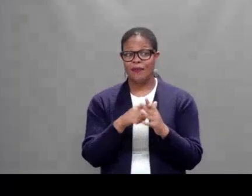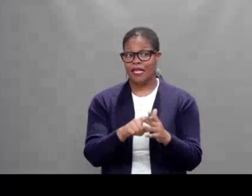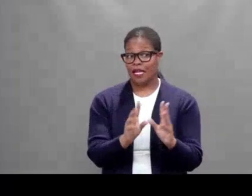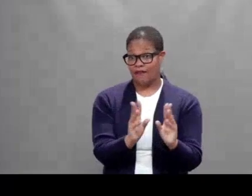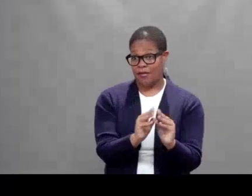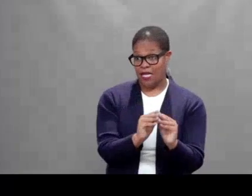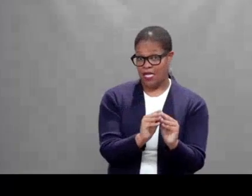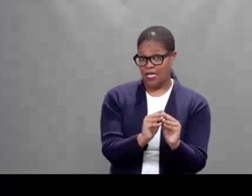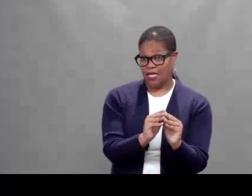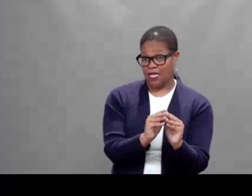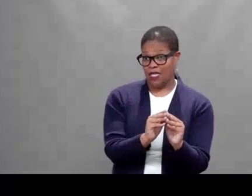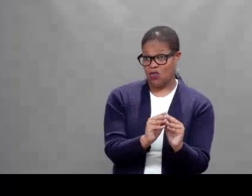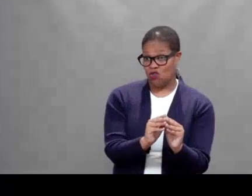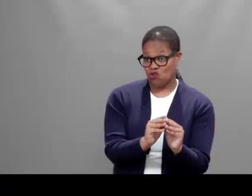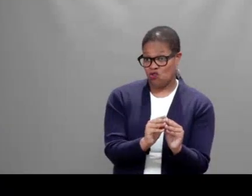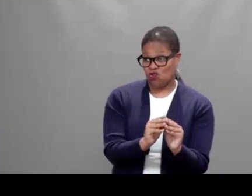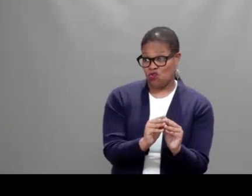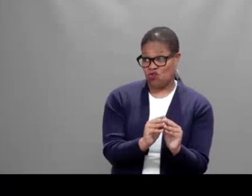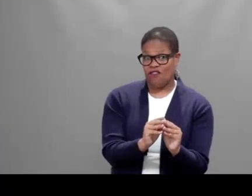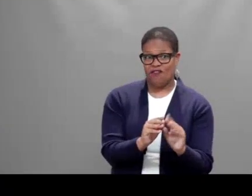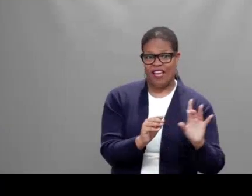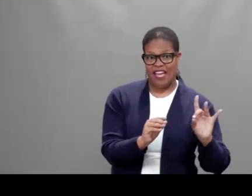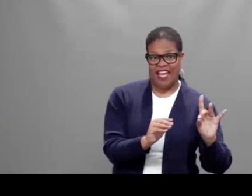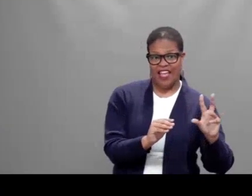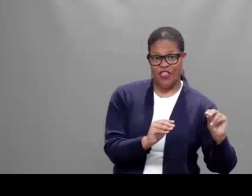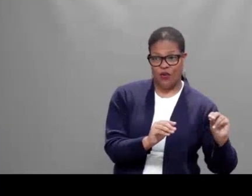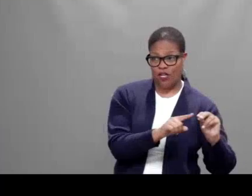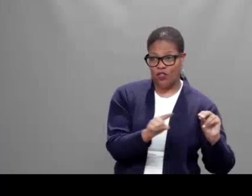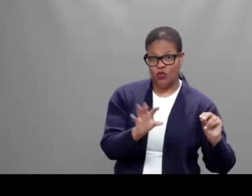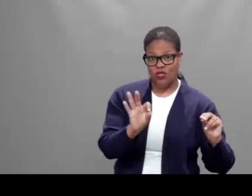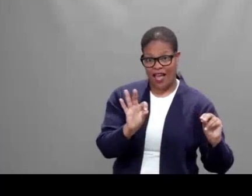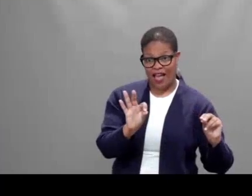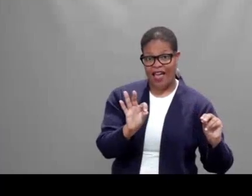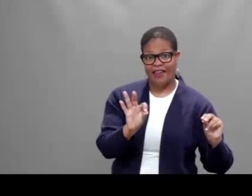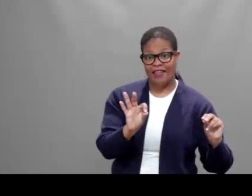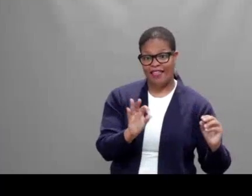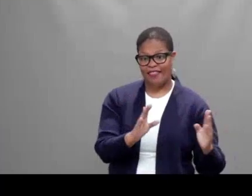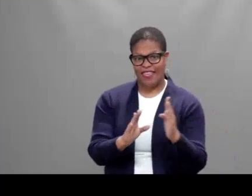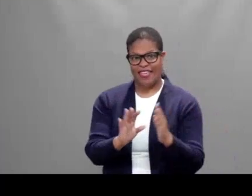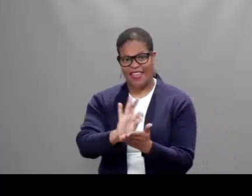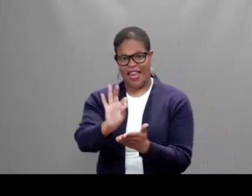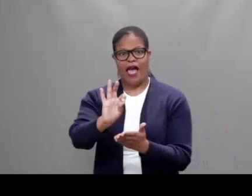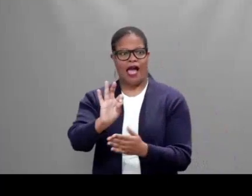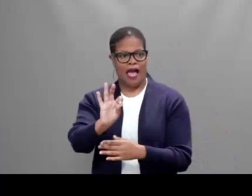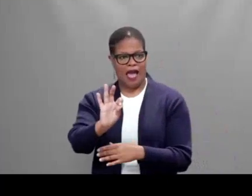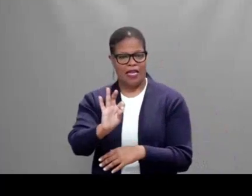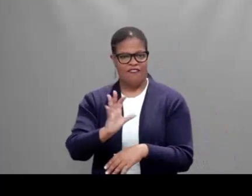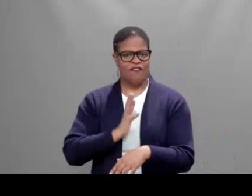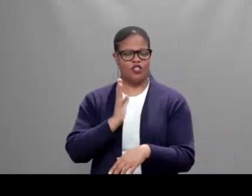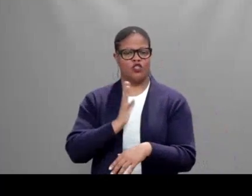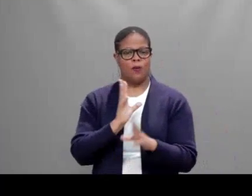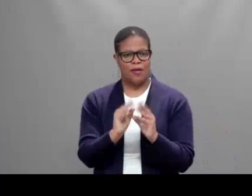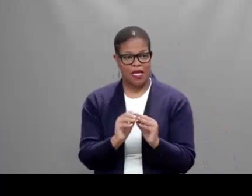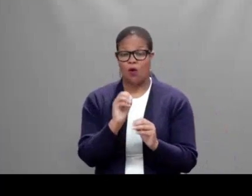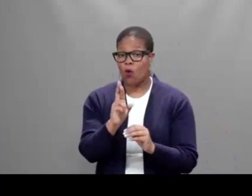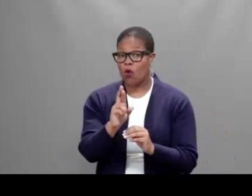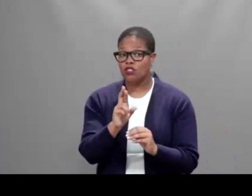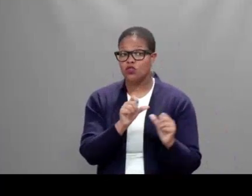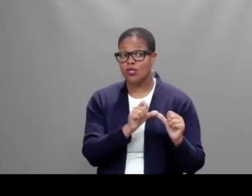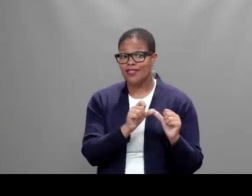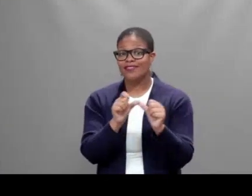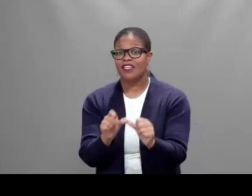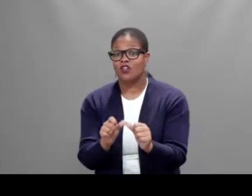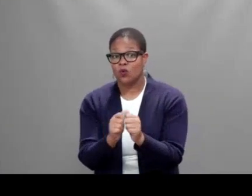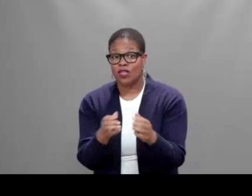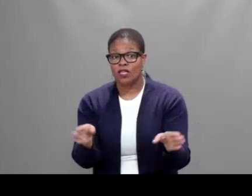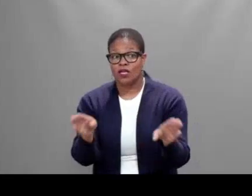meeting? Say from 8:30 to 9, and at 9 the official meeting starts? Or should we continue with the closed